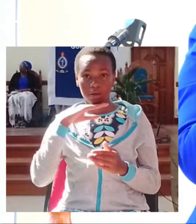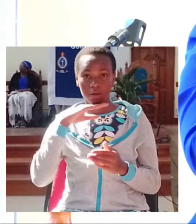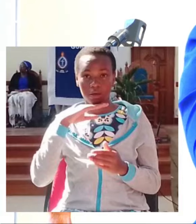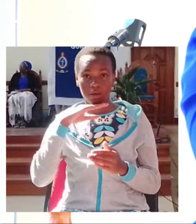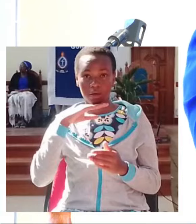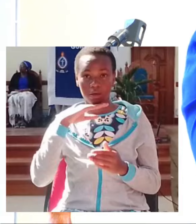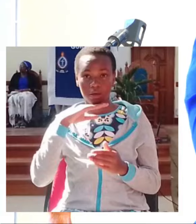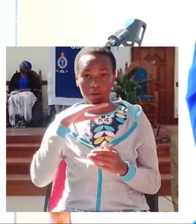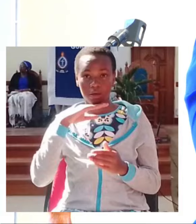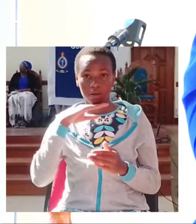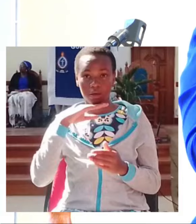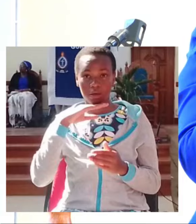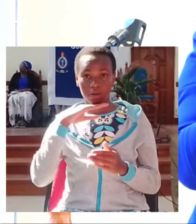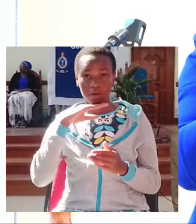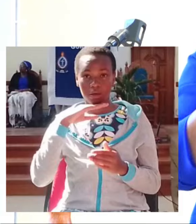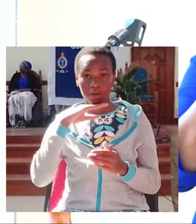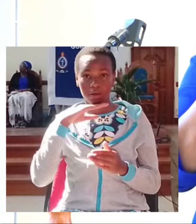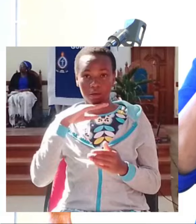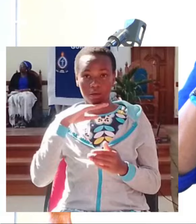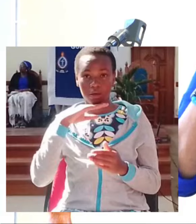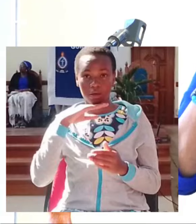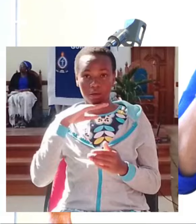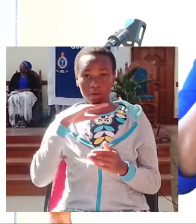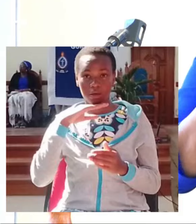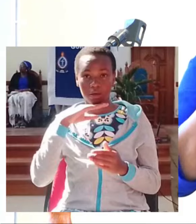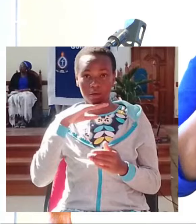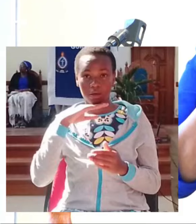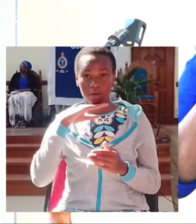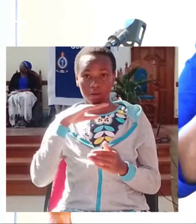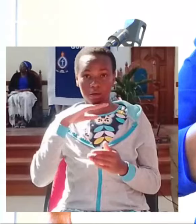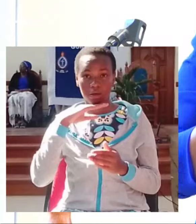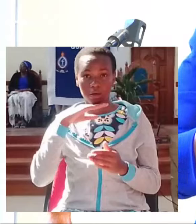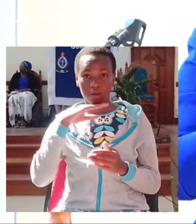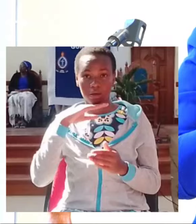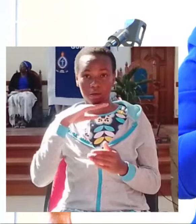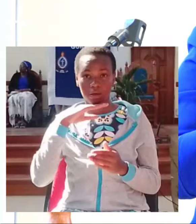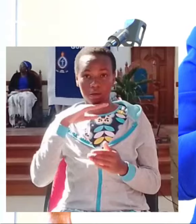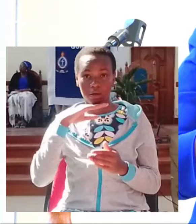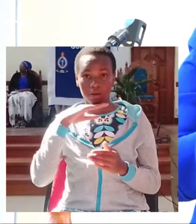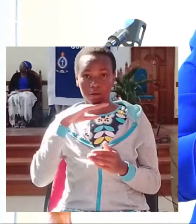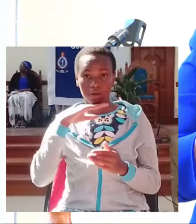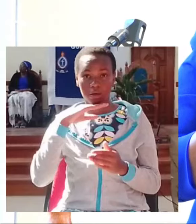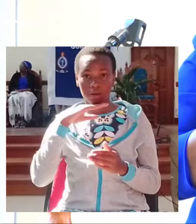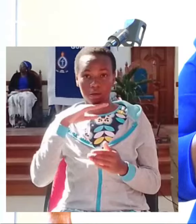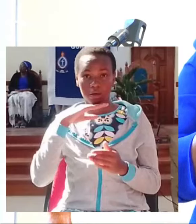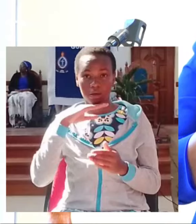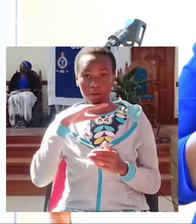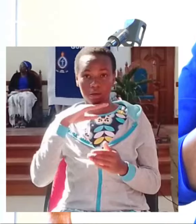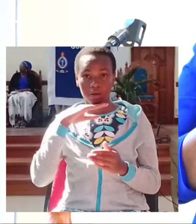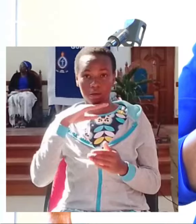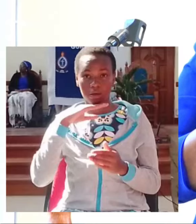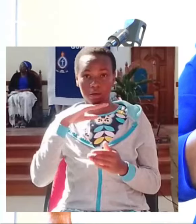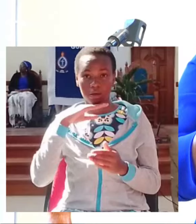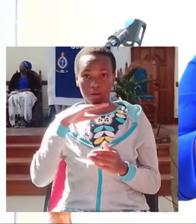as in Sikh kwa hospitali. Karadhinga. Ndivyo tunawaitanga. Wale ambao wanafunganga, wanakuanga na devu imeshikiwa hapa na